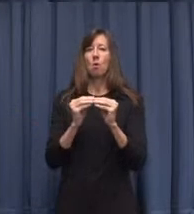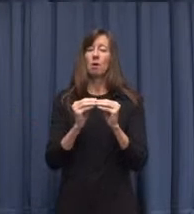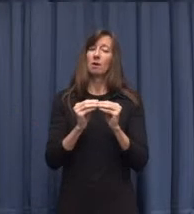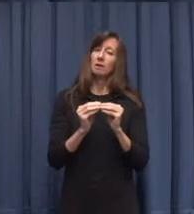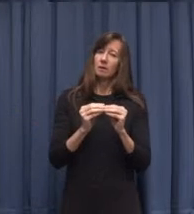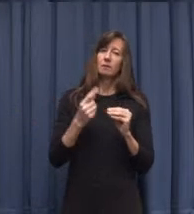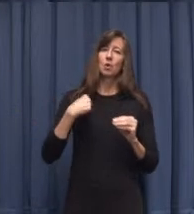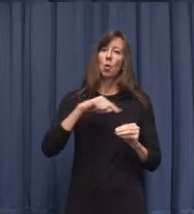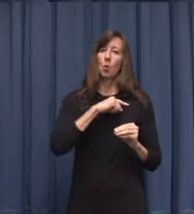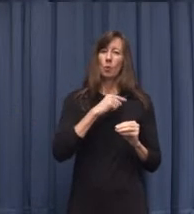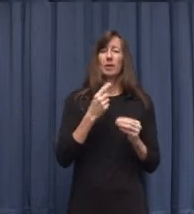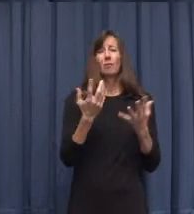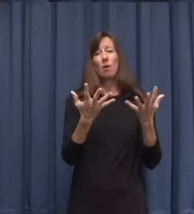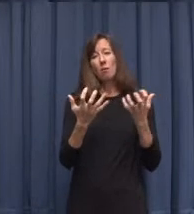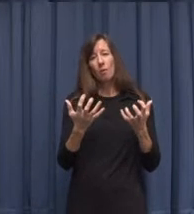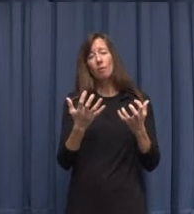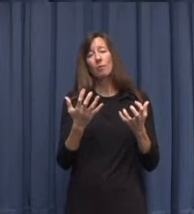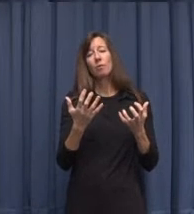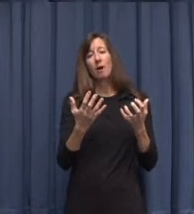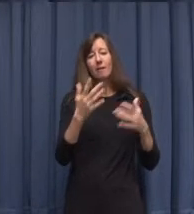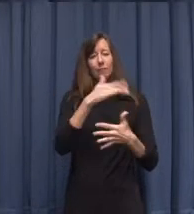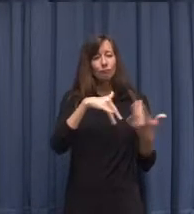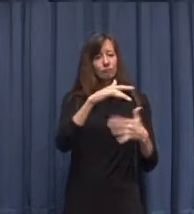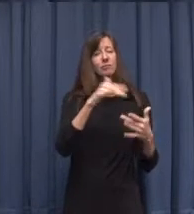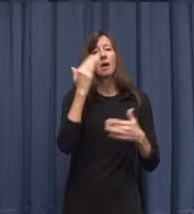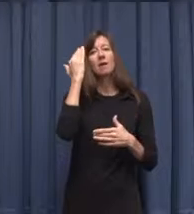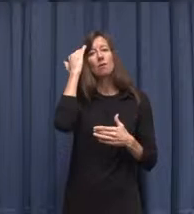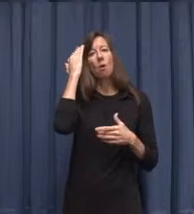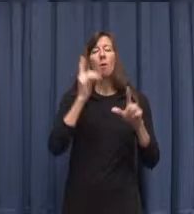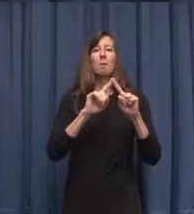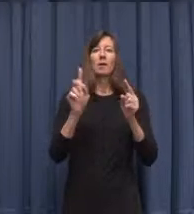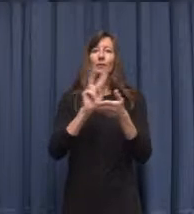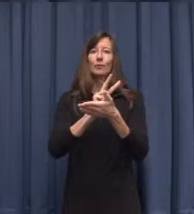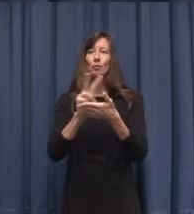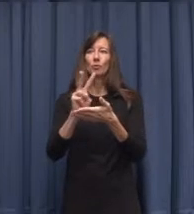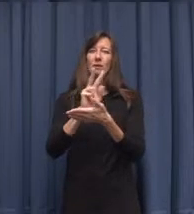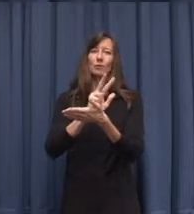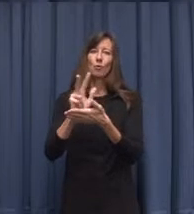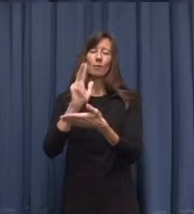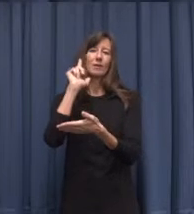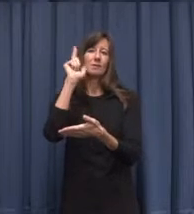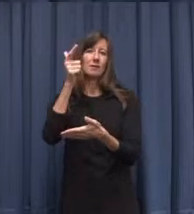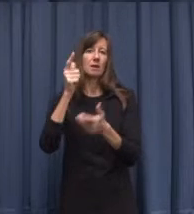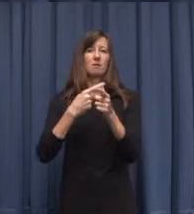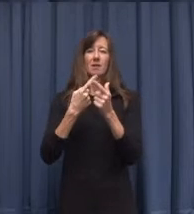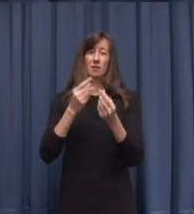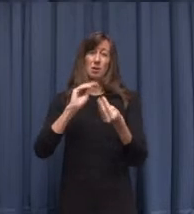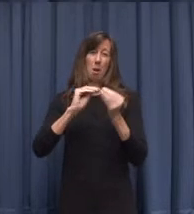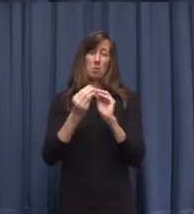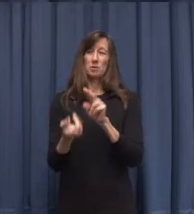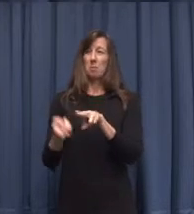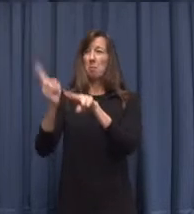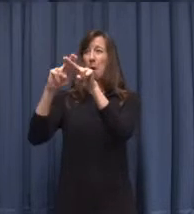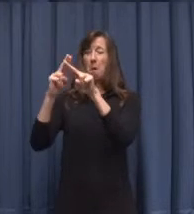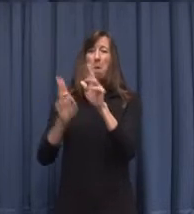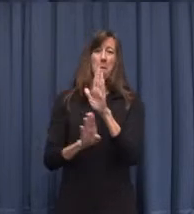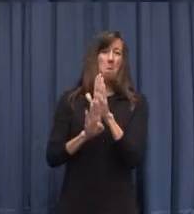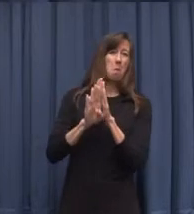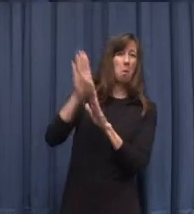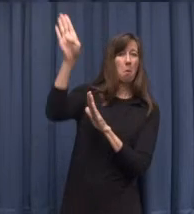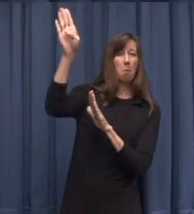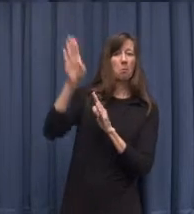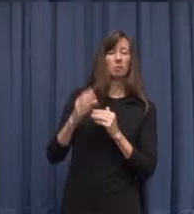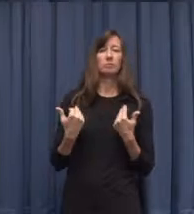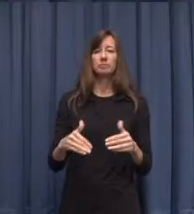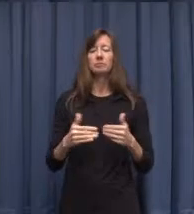3 weeks later, see these numbers start to really, really tick up and build momentum. Just as an example